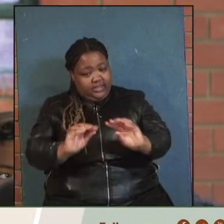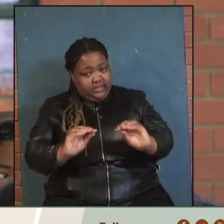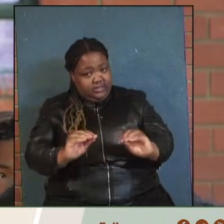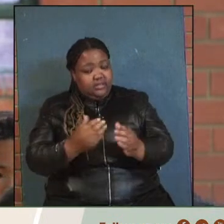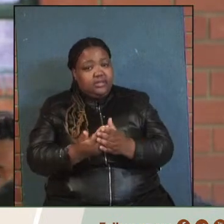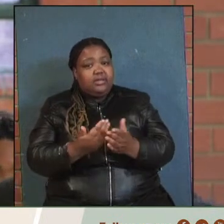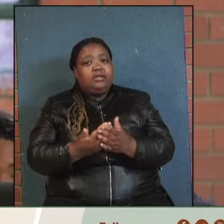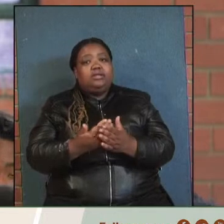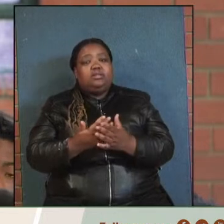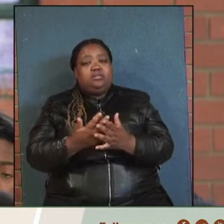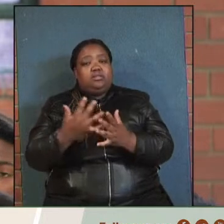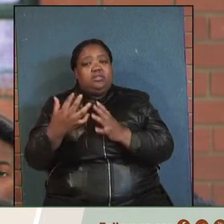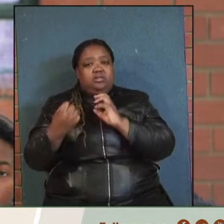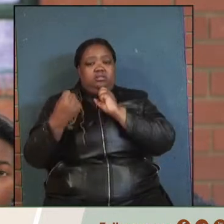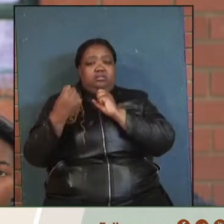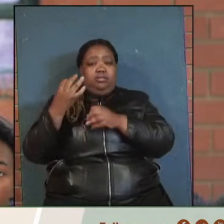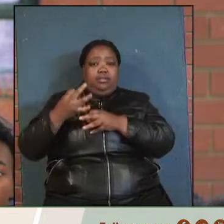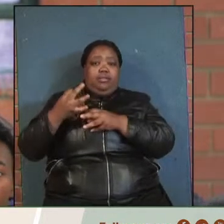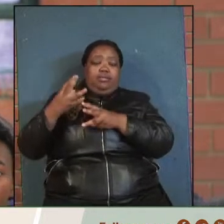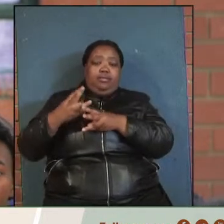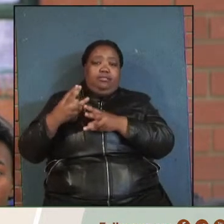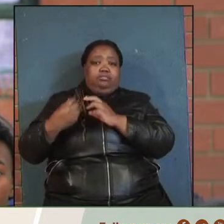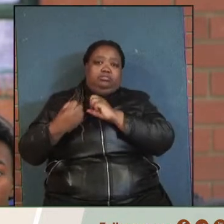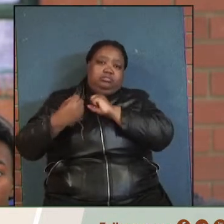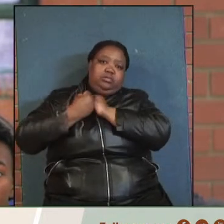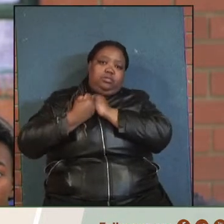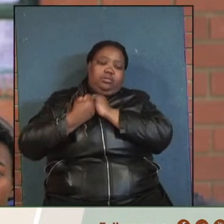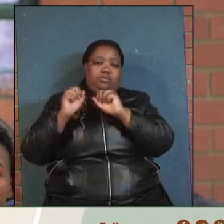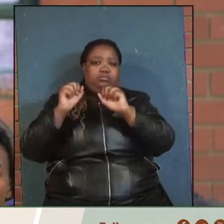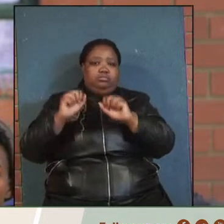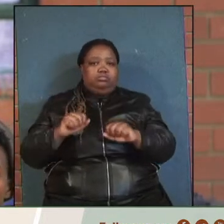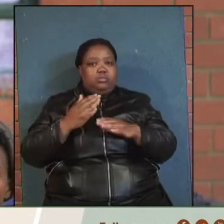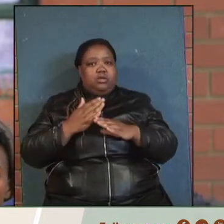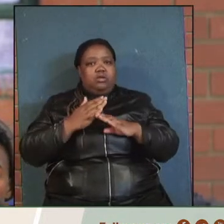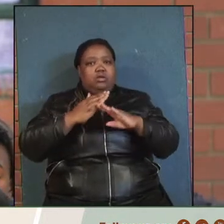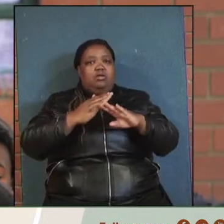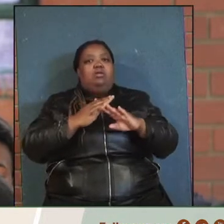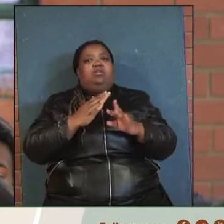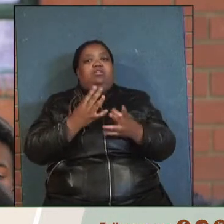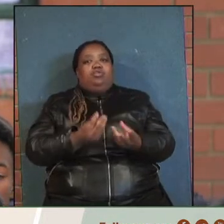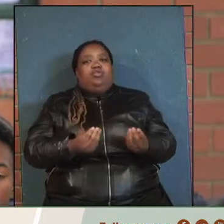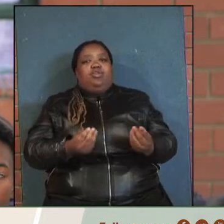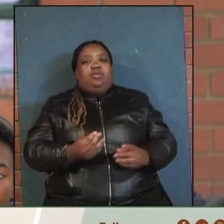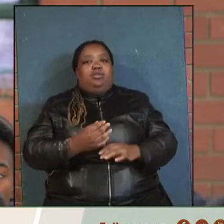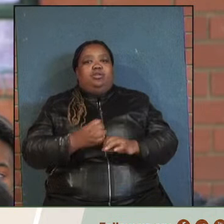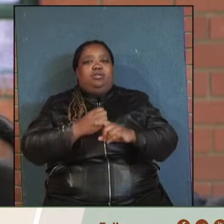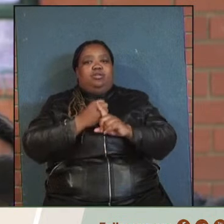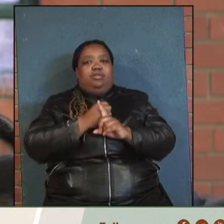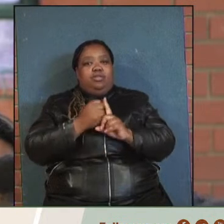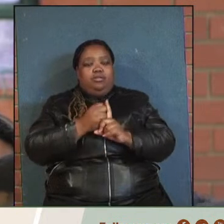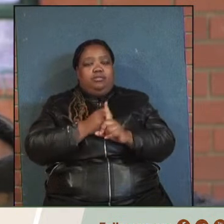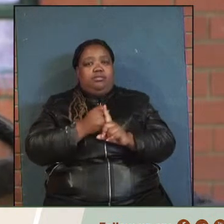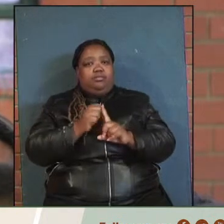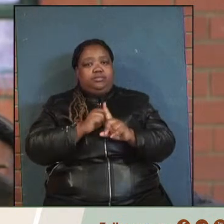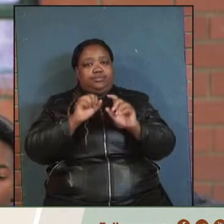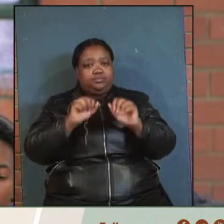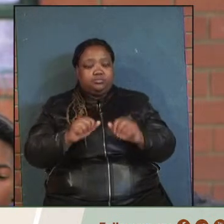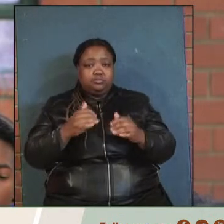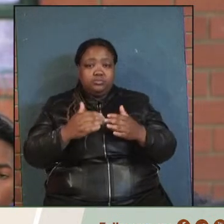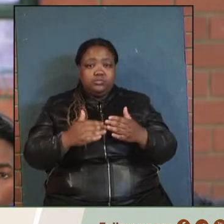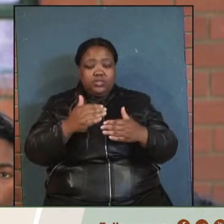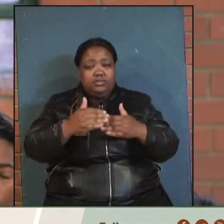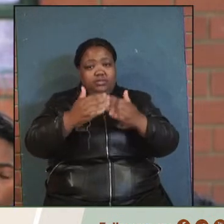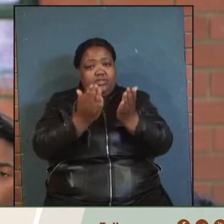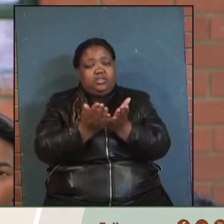best way to prevent child abuse. After-school activities. Parent education classes,